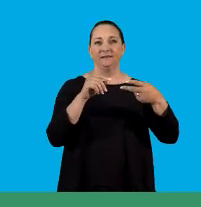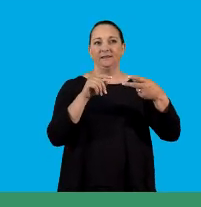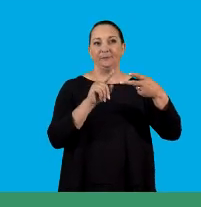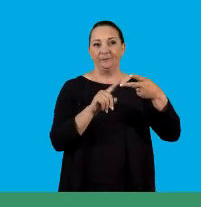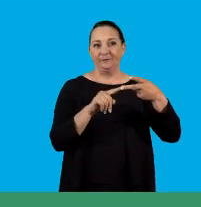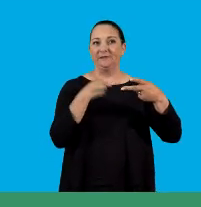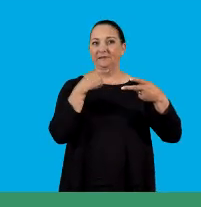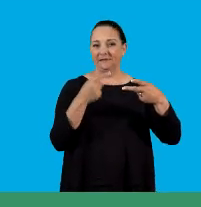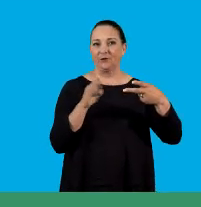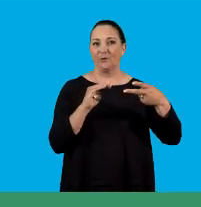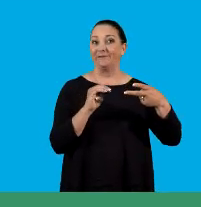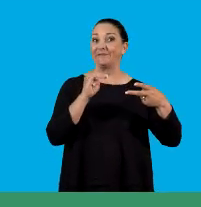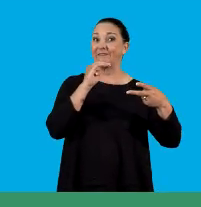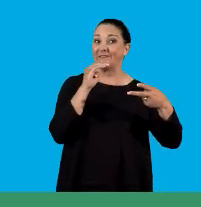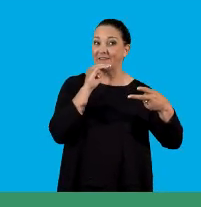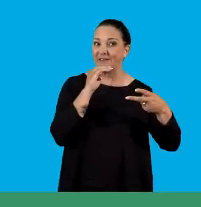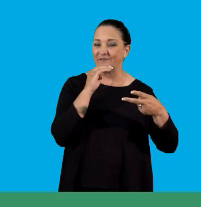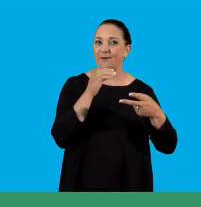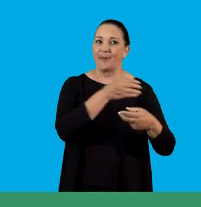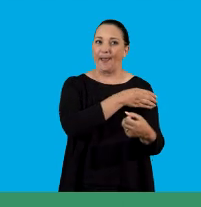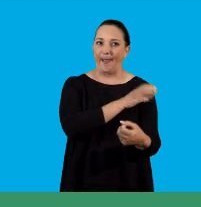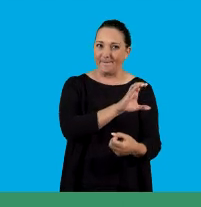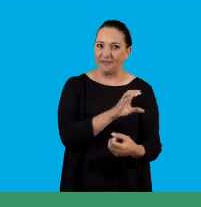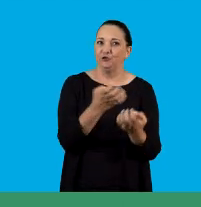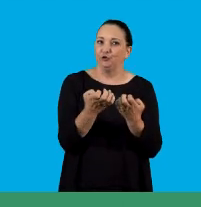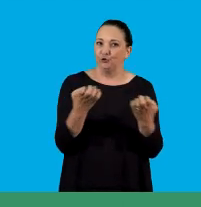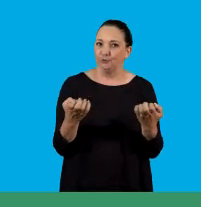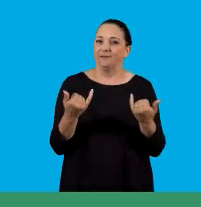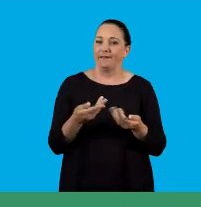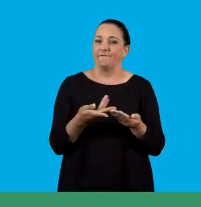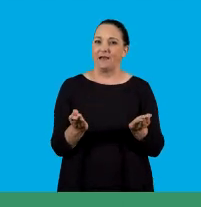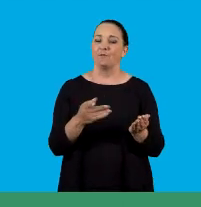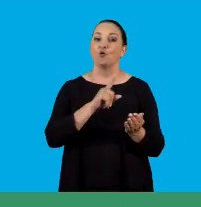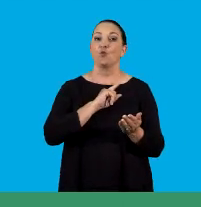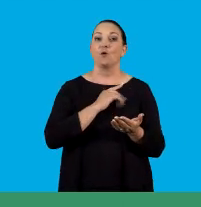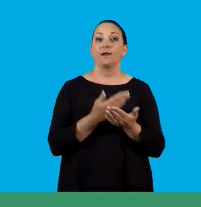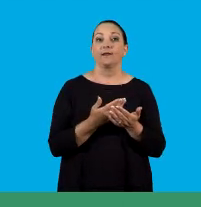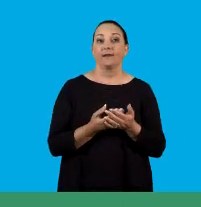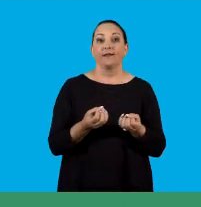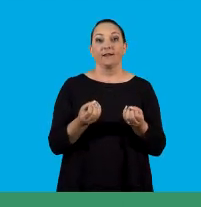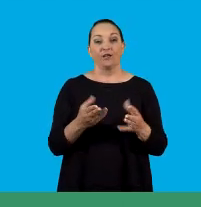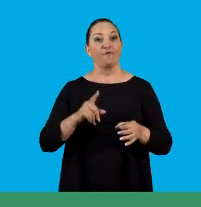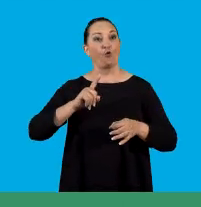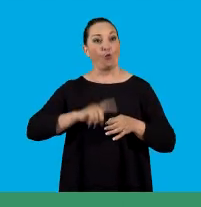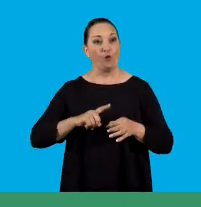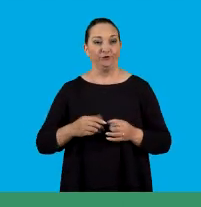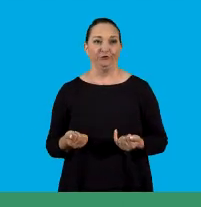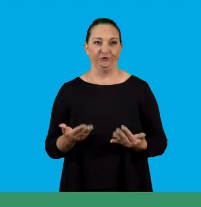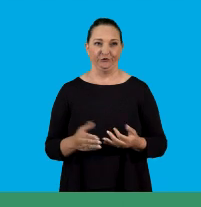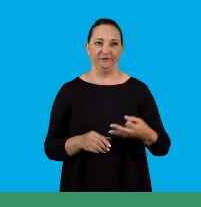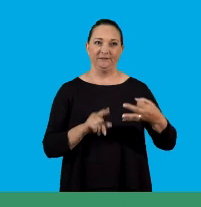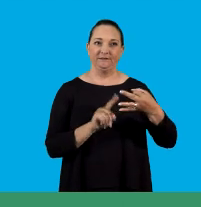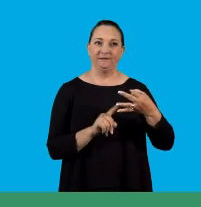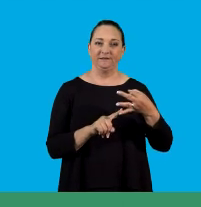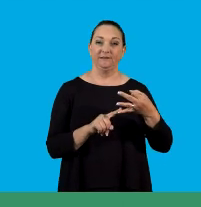sufficient capital and equipment are available to render quality services. And then employees are